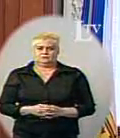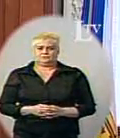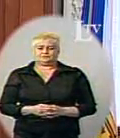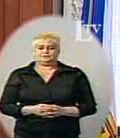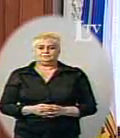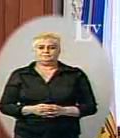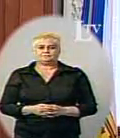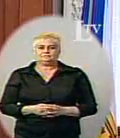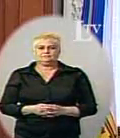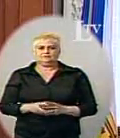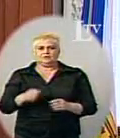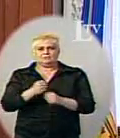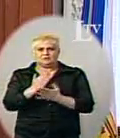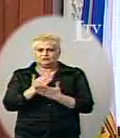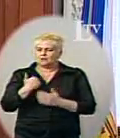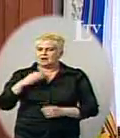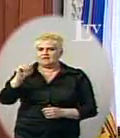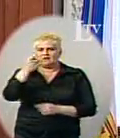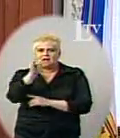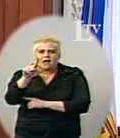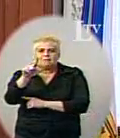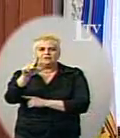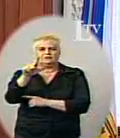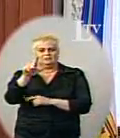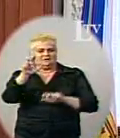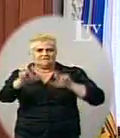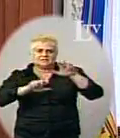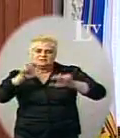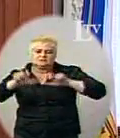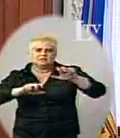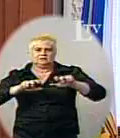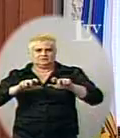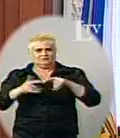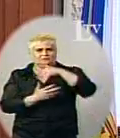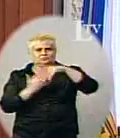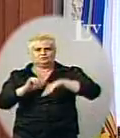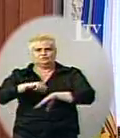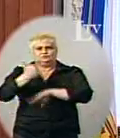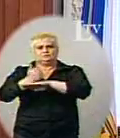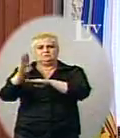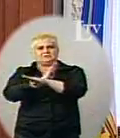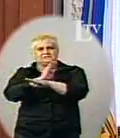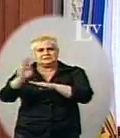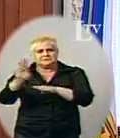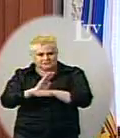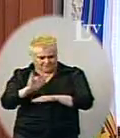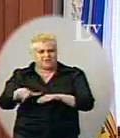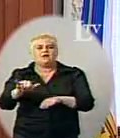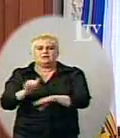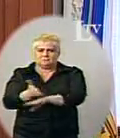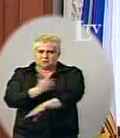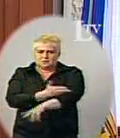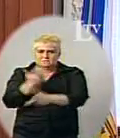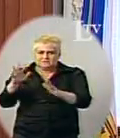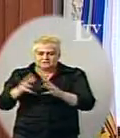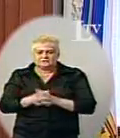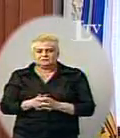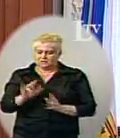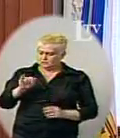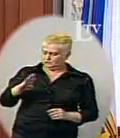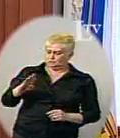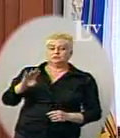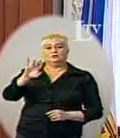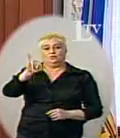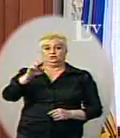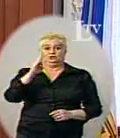Access to capital for social enterprises has been improved, and jobs here offer